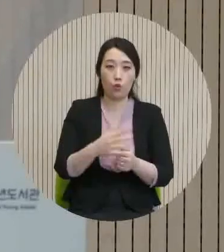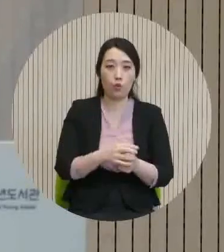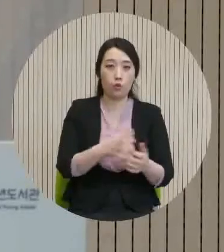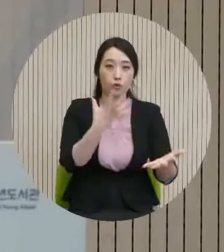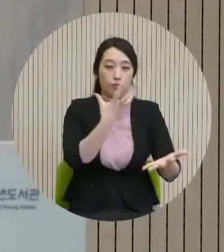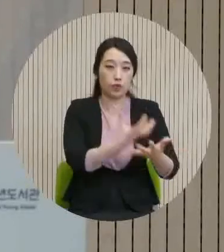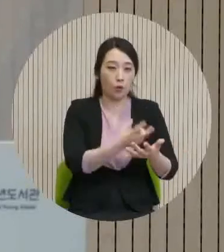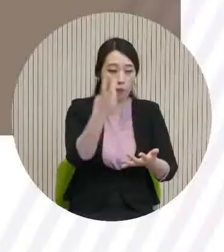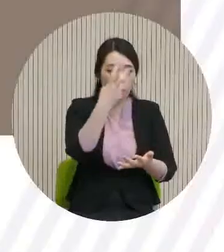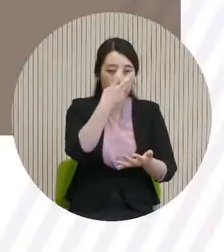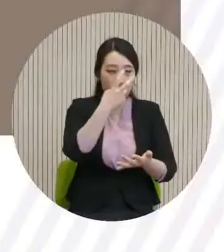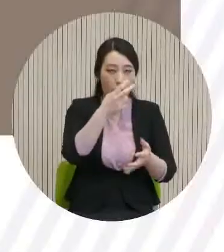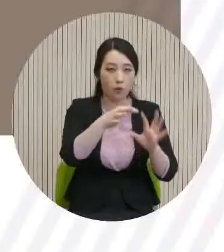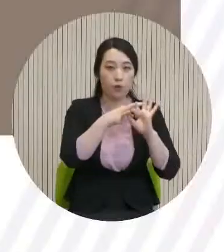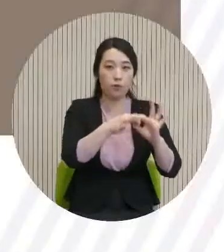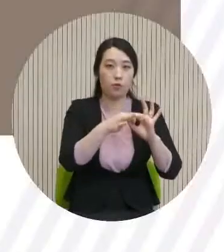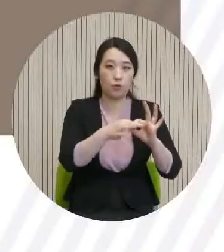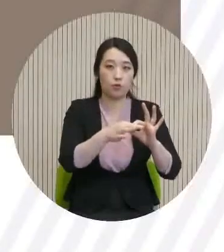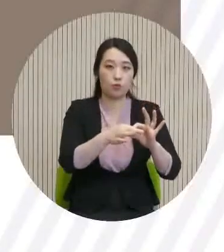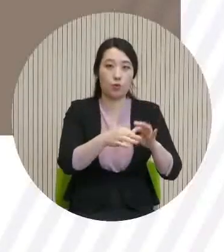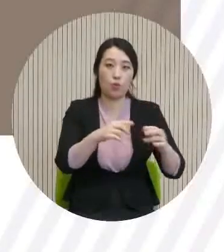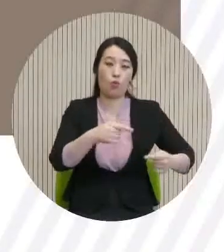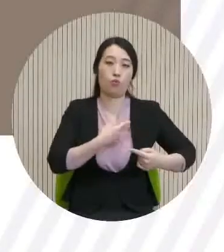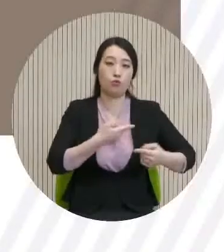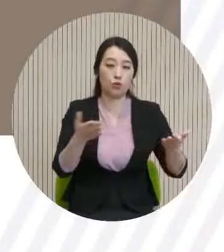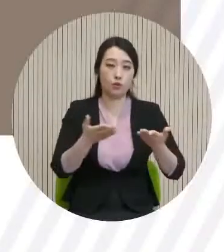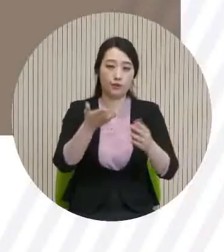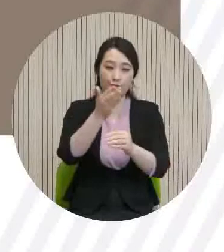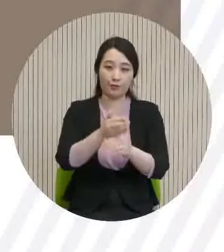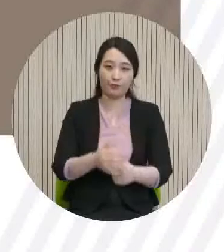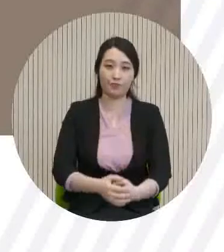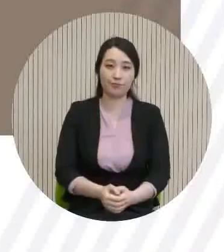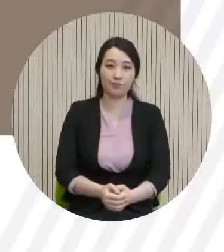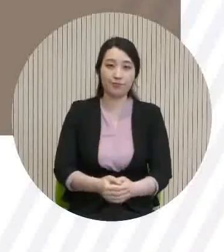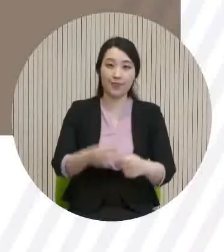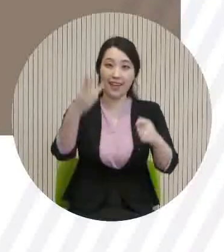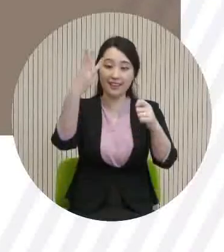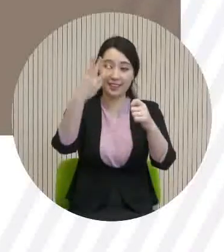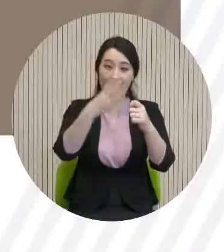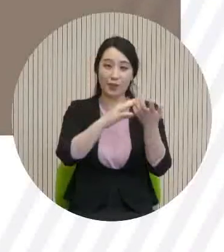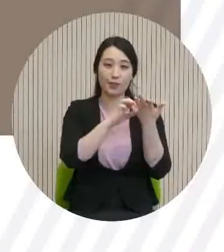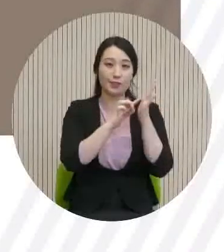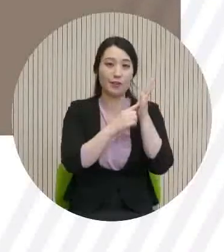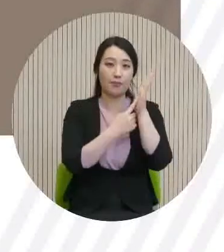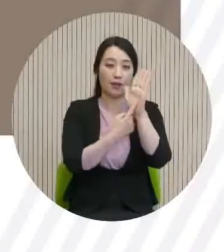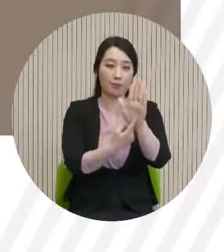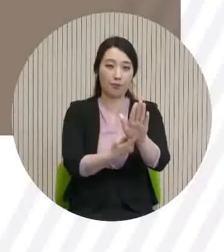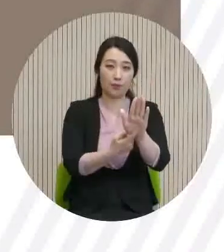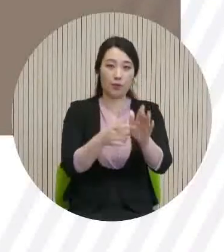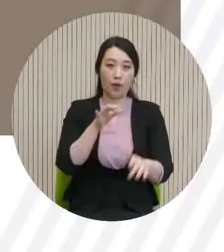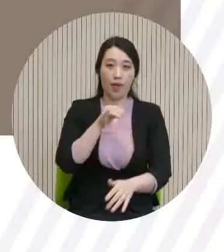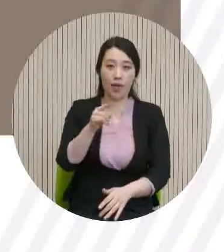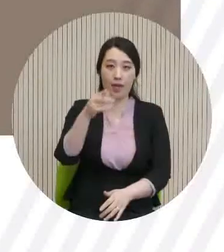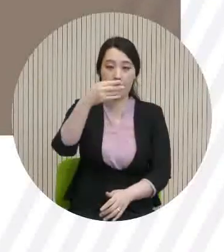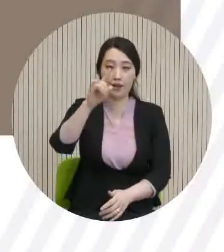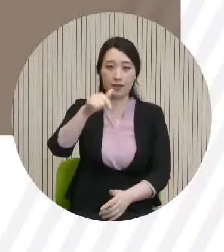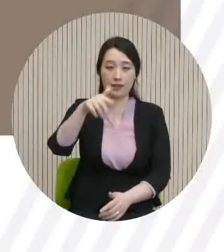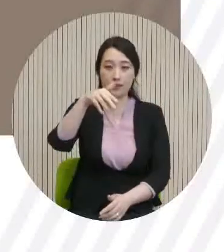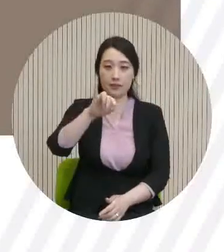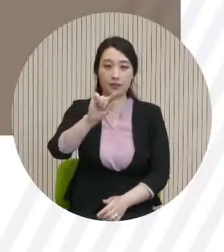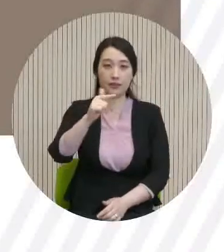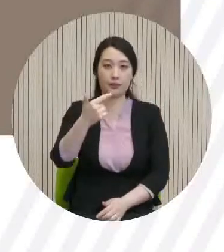to 2017 and was also the advisor to the National Heritage Board. Now,